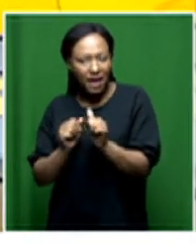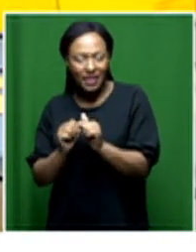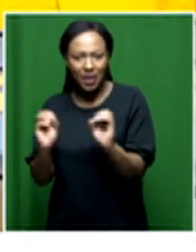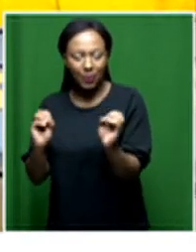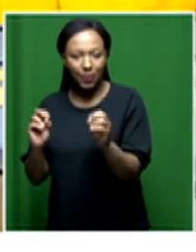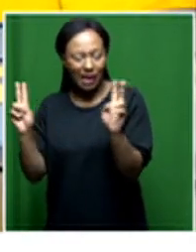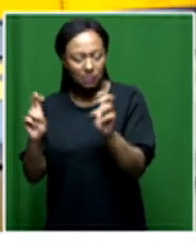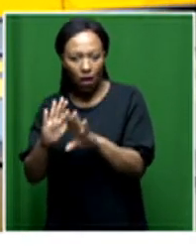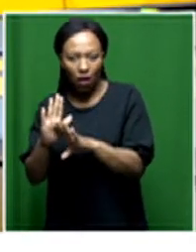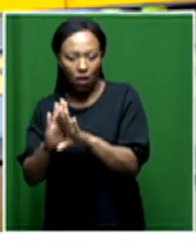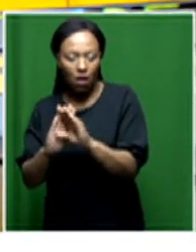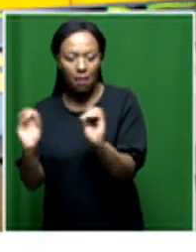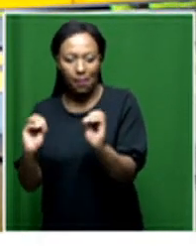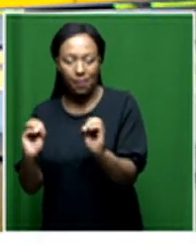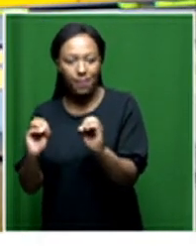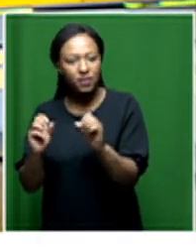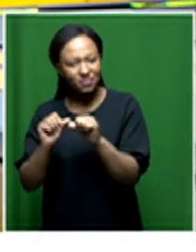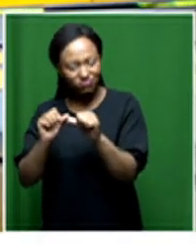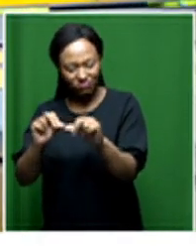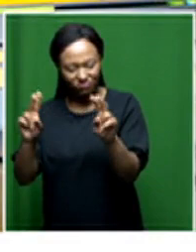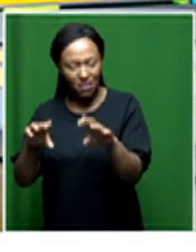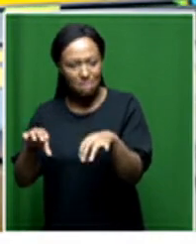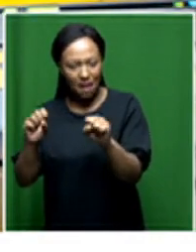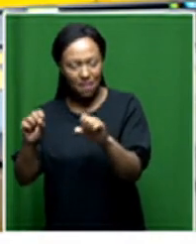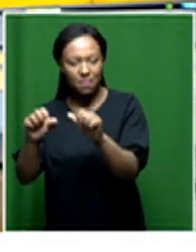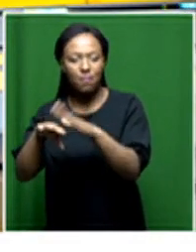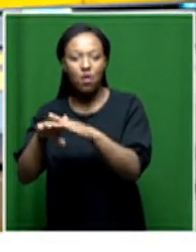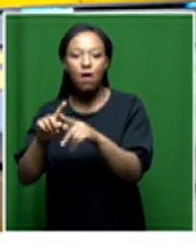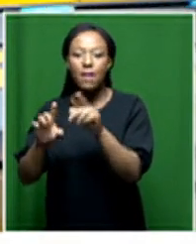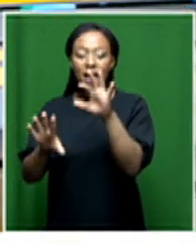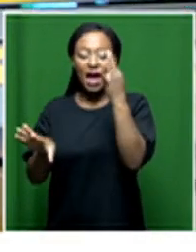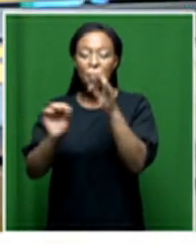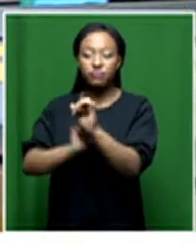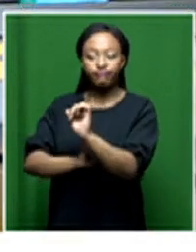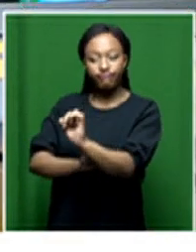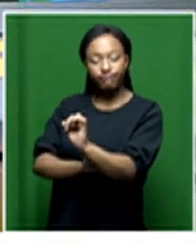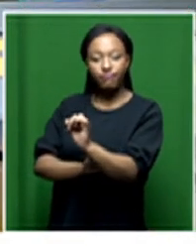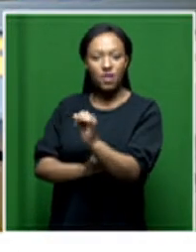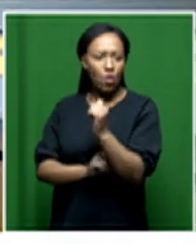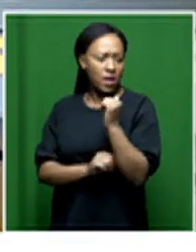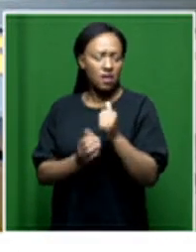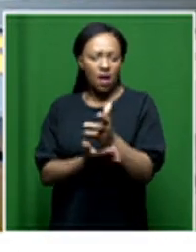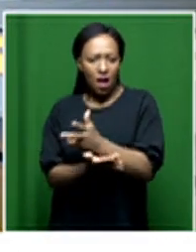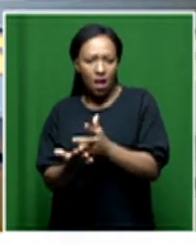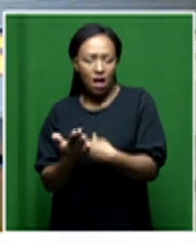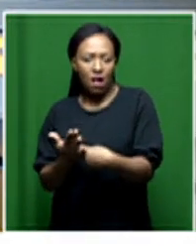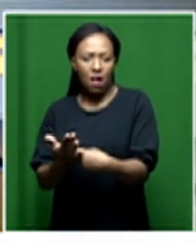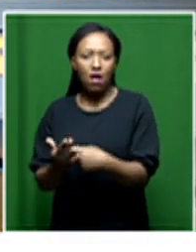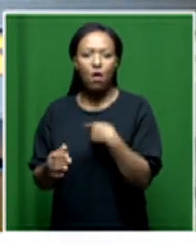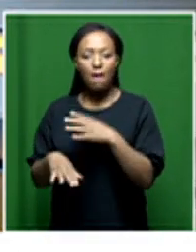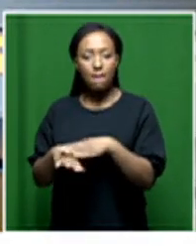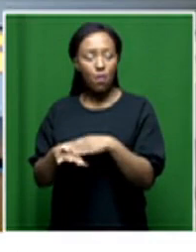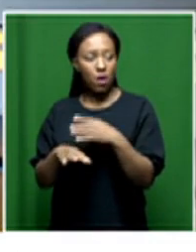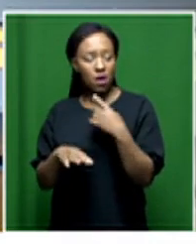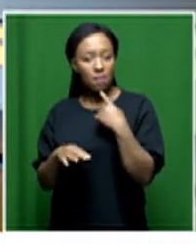it's not going anywhere. I mean, from your analysis, what do you think, before we even get into what was discussed yesterday, in terms of